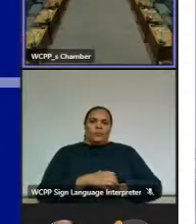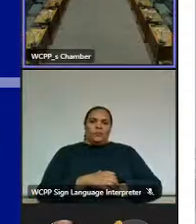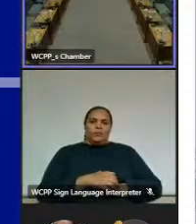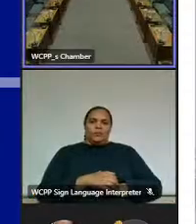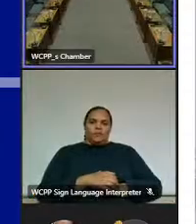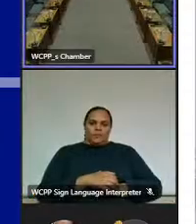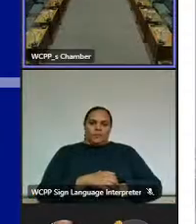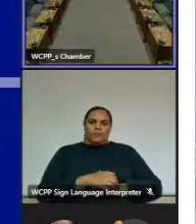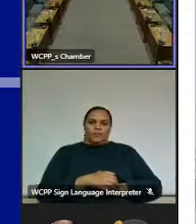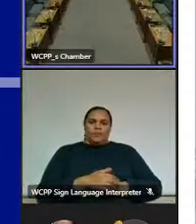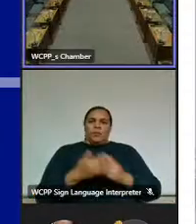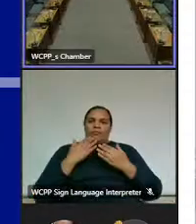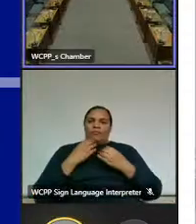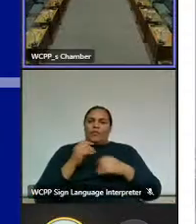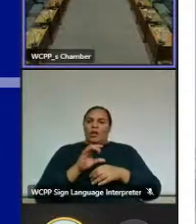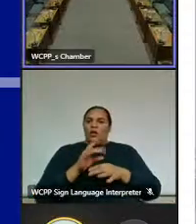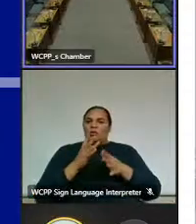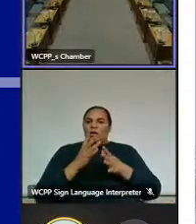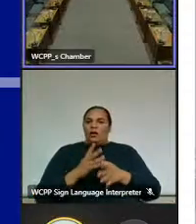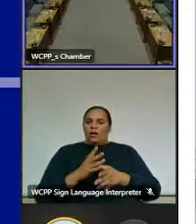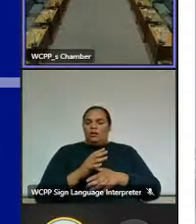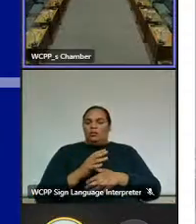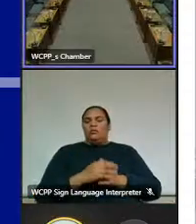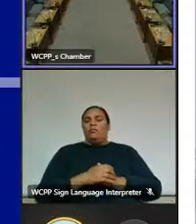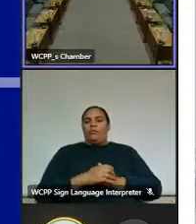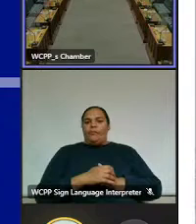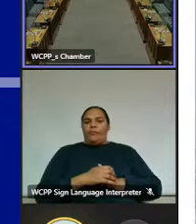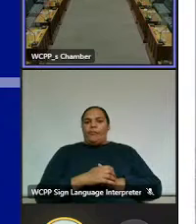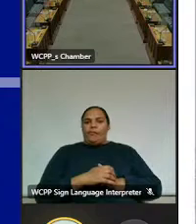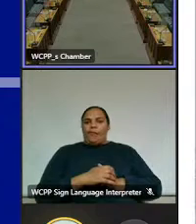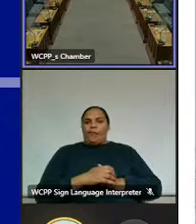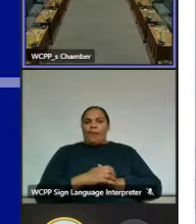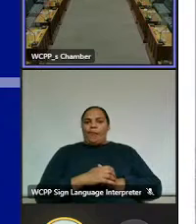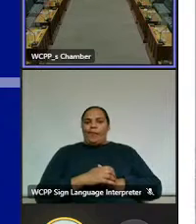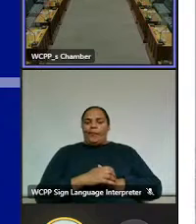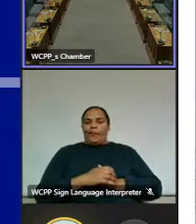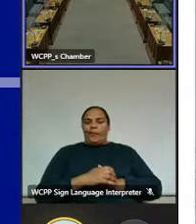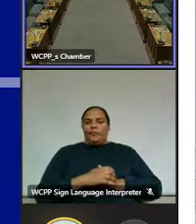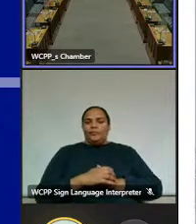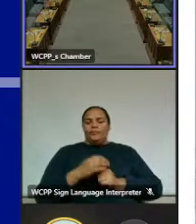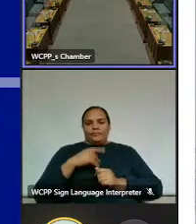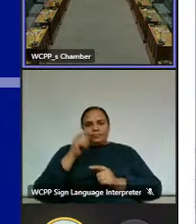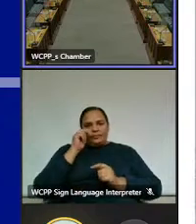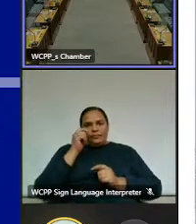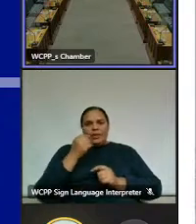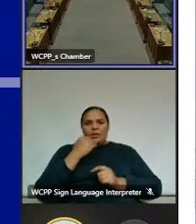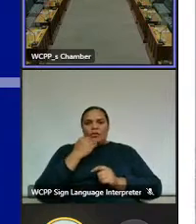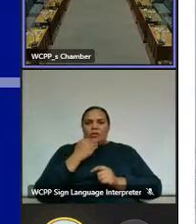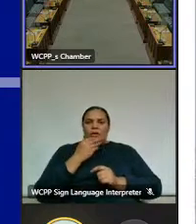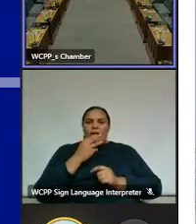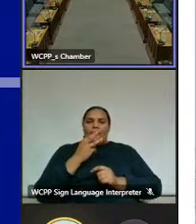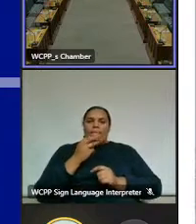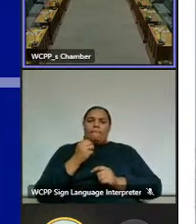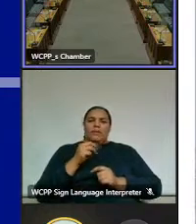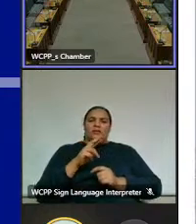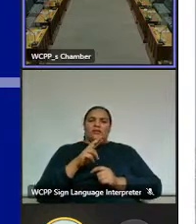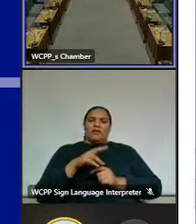Thank you, Councillor Quintus. I'm recognizing Mr. Fricky Erasmus from